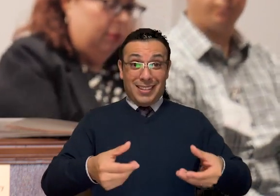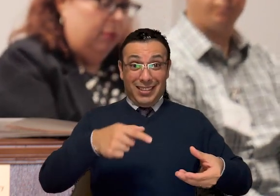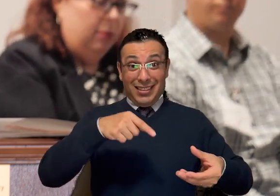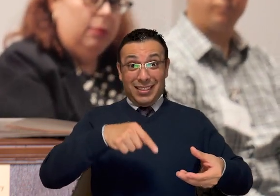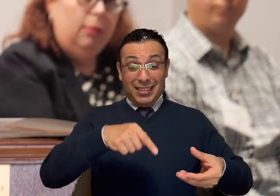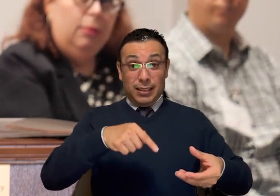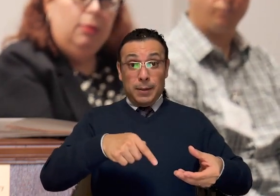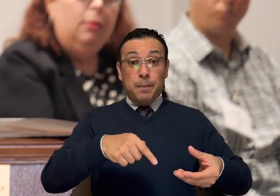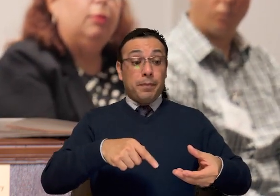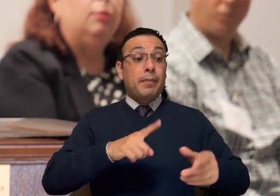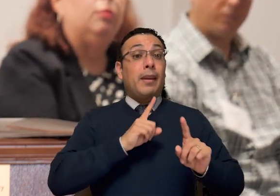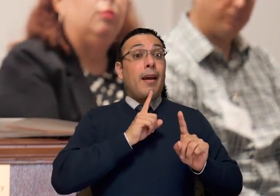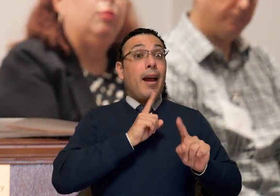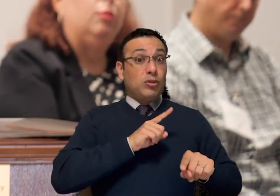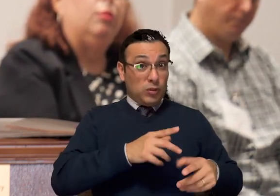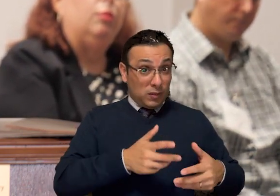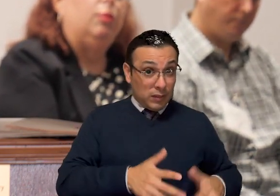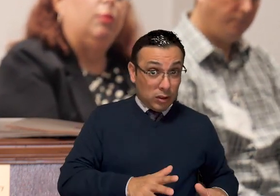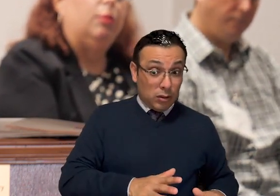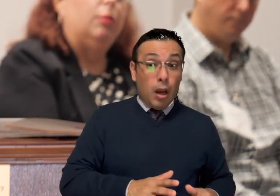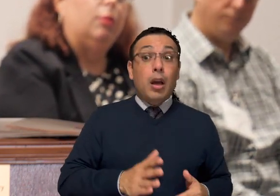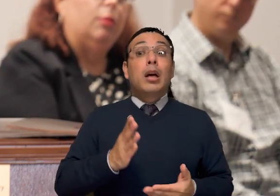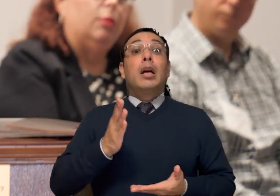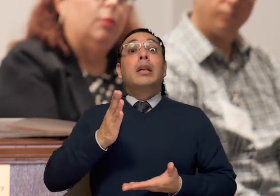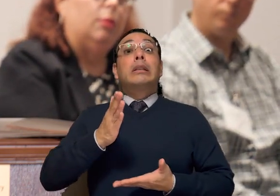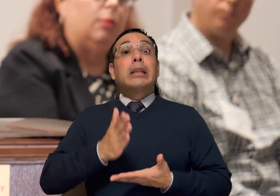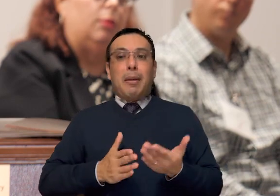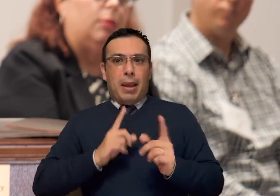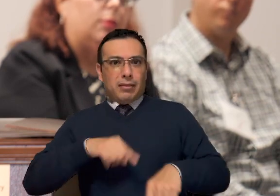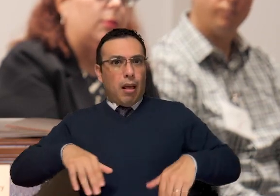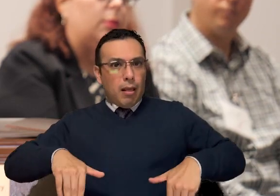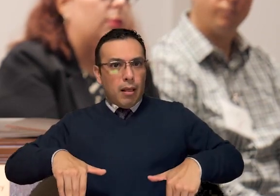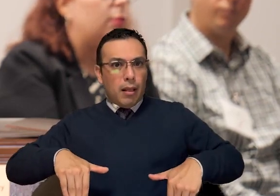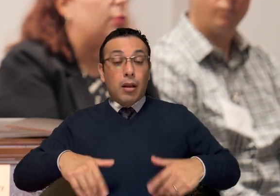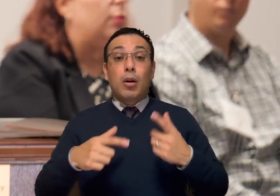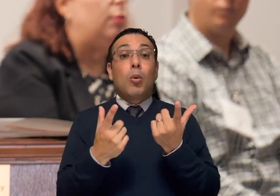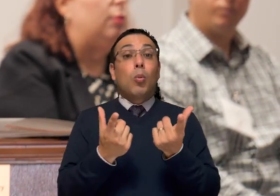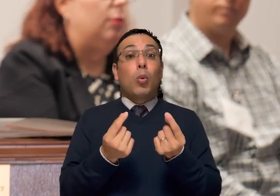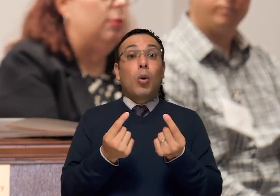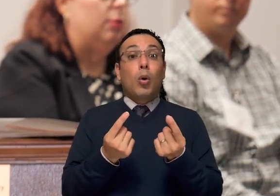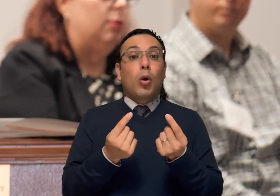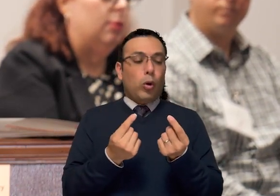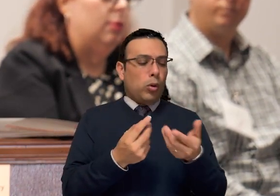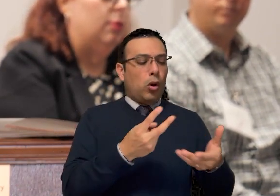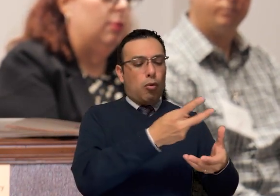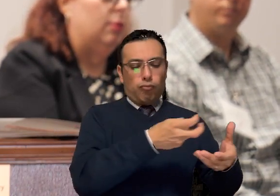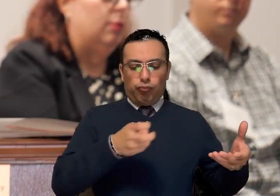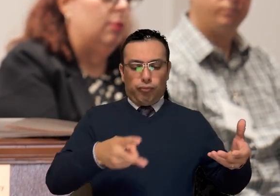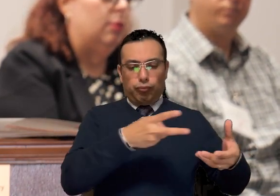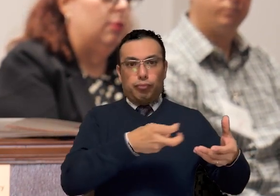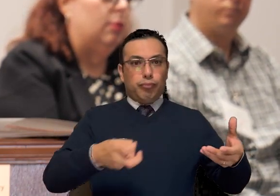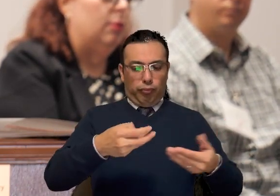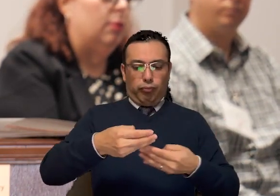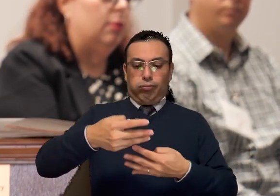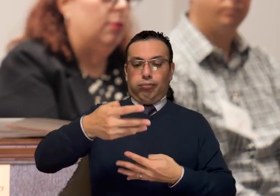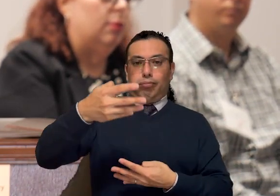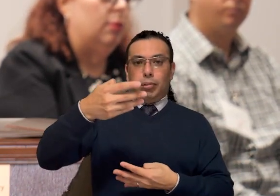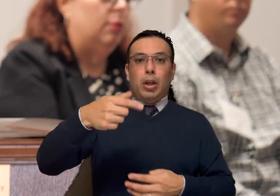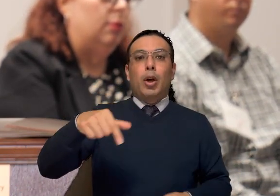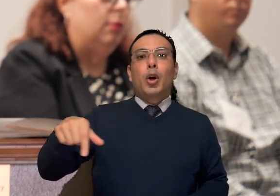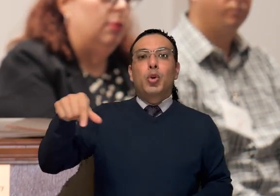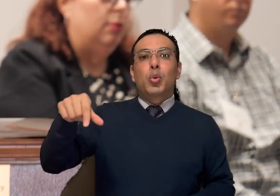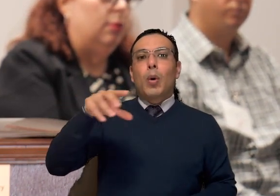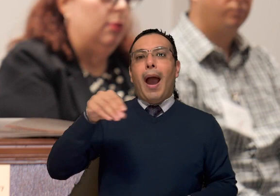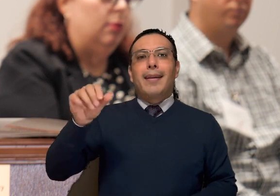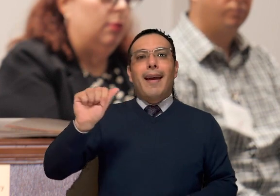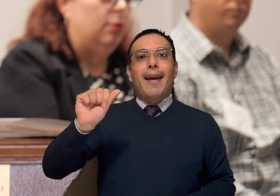cannot answer, and we're going to turn them into a Q&A document, and that document will be uploaded onto